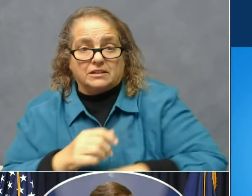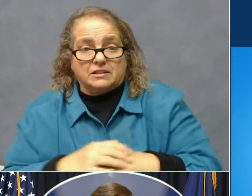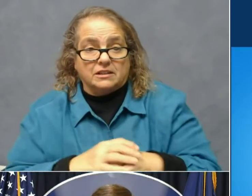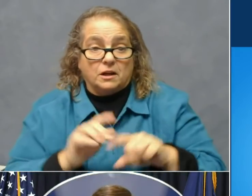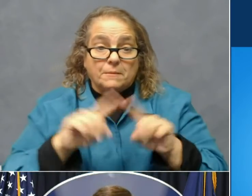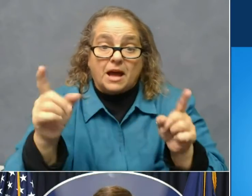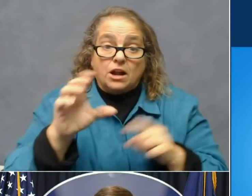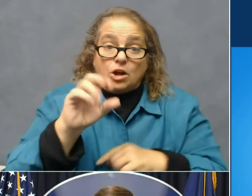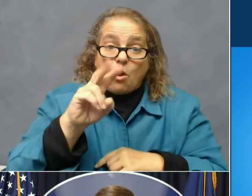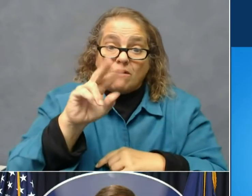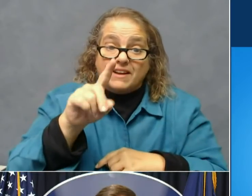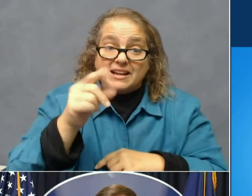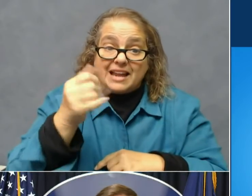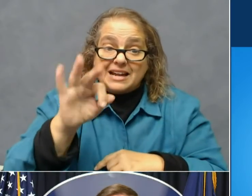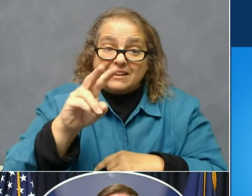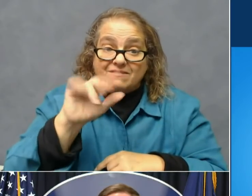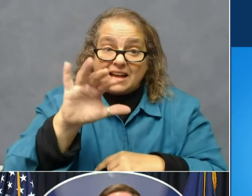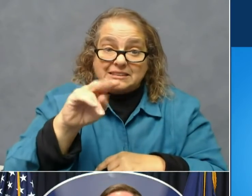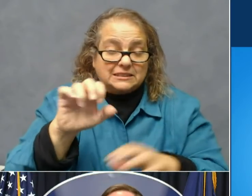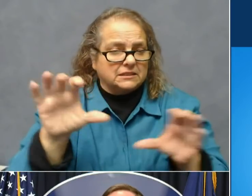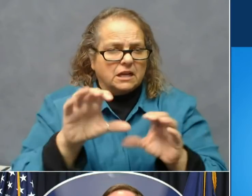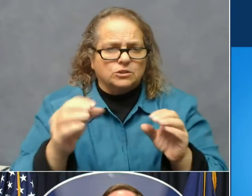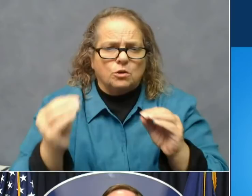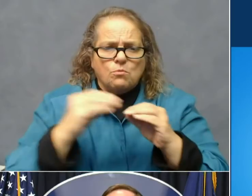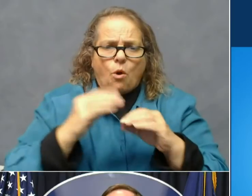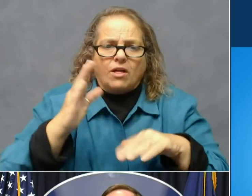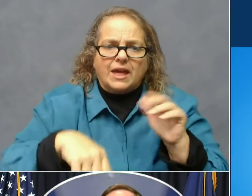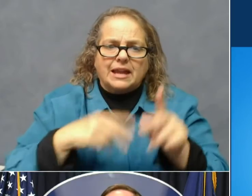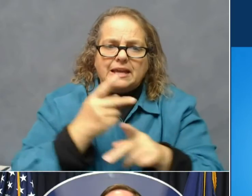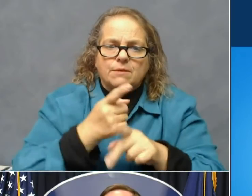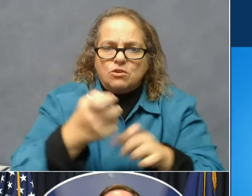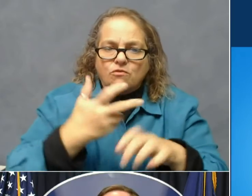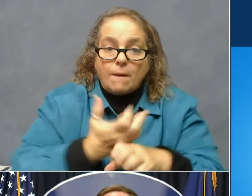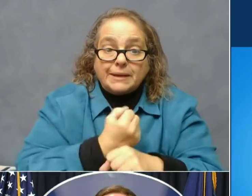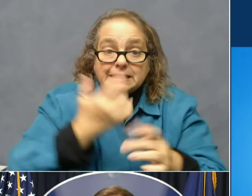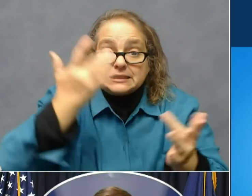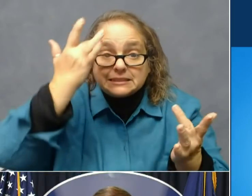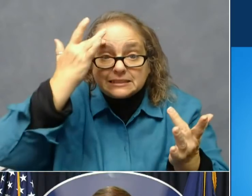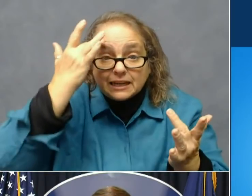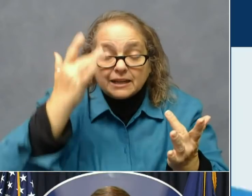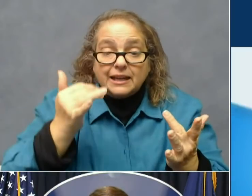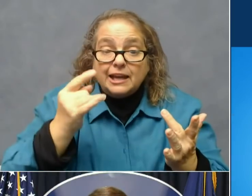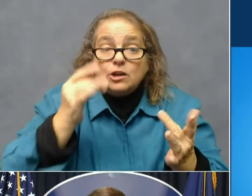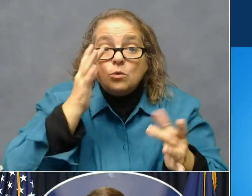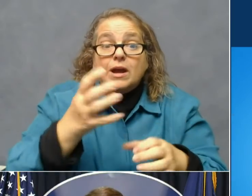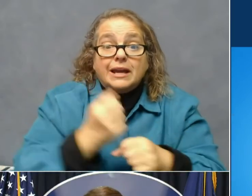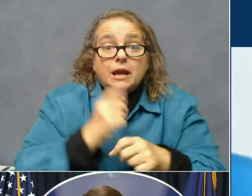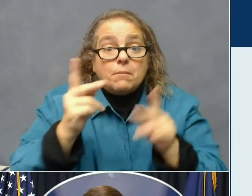COVID-19 vaccine does more than keep you from getting sick. It will get folks back to